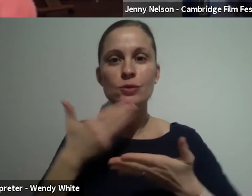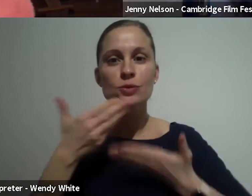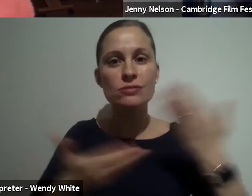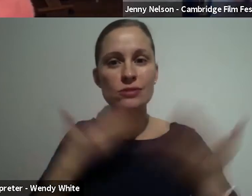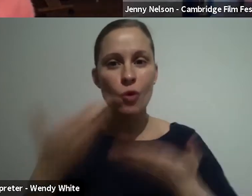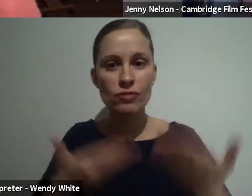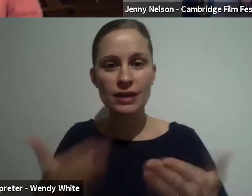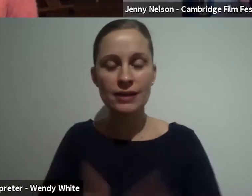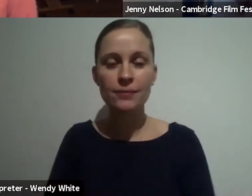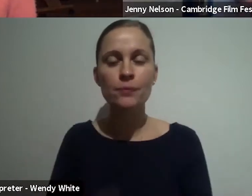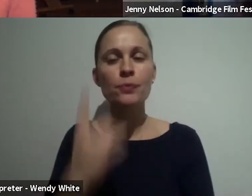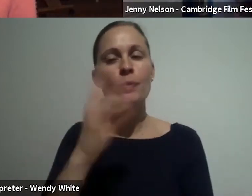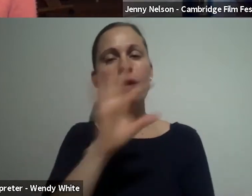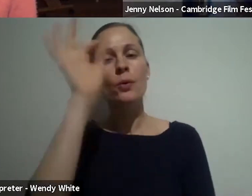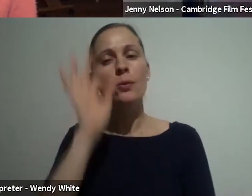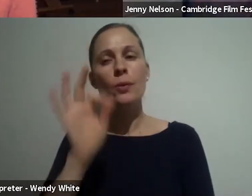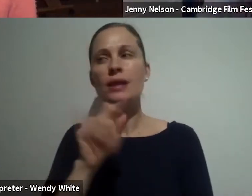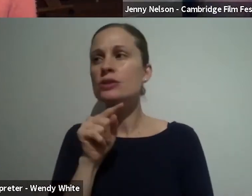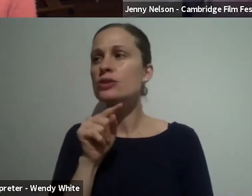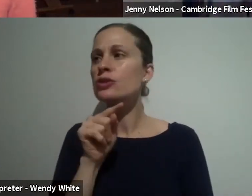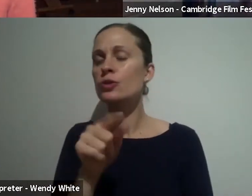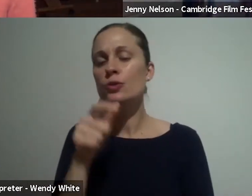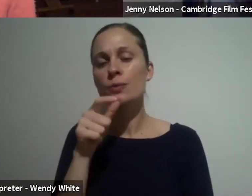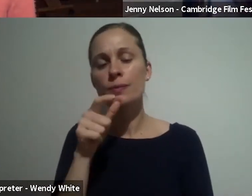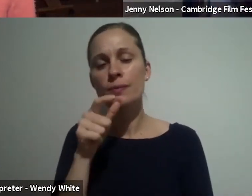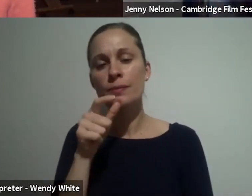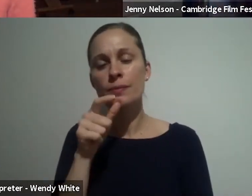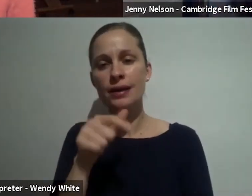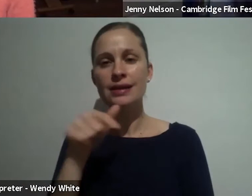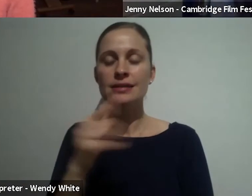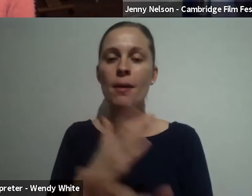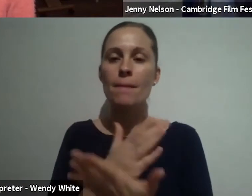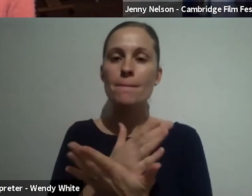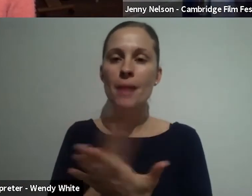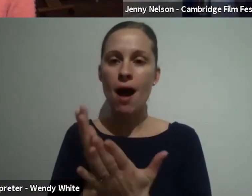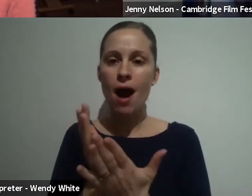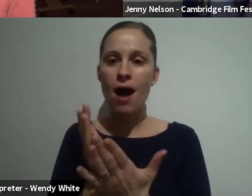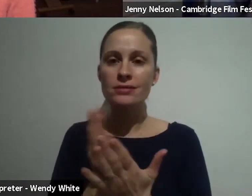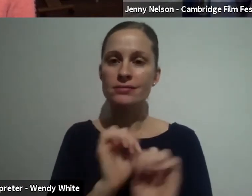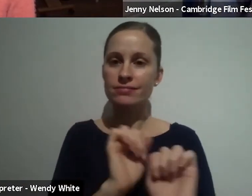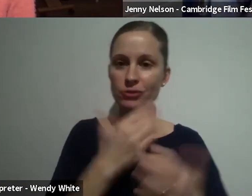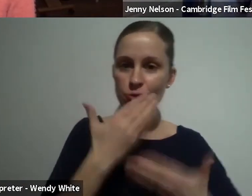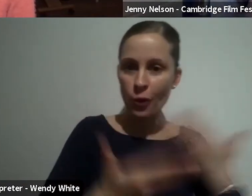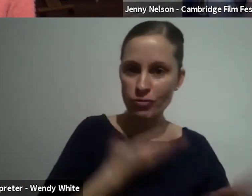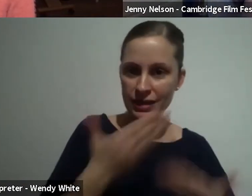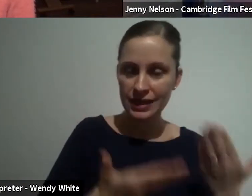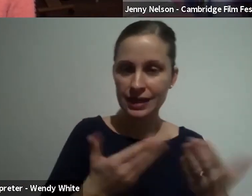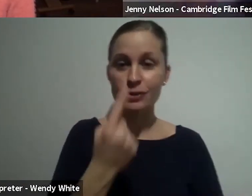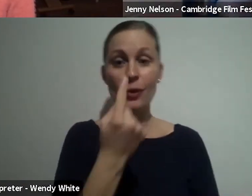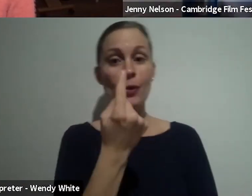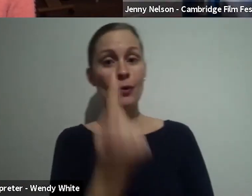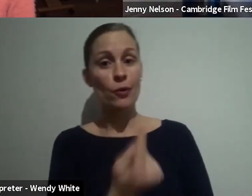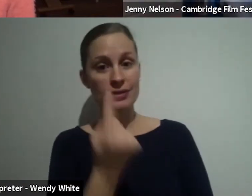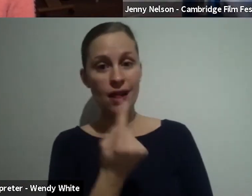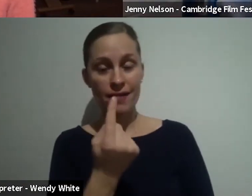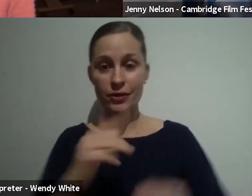One question about, you've mentioned it's part autobiographical, and as someone who grew up around that